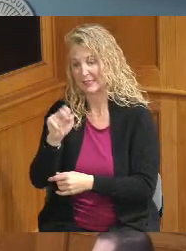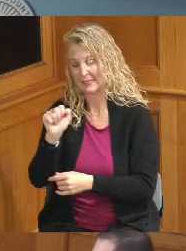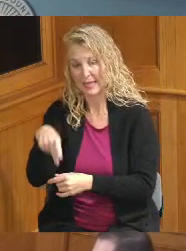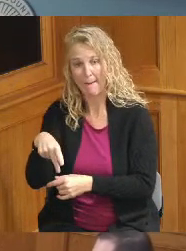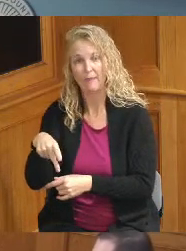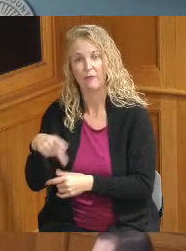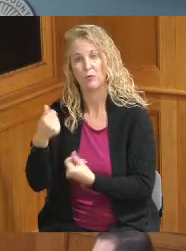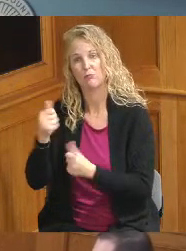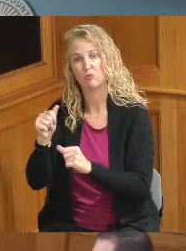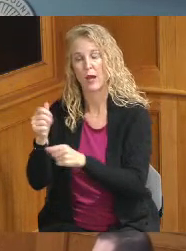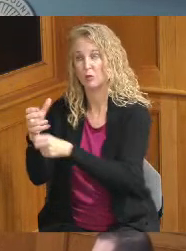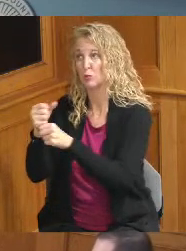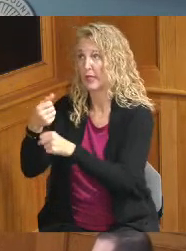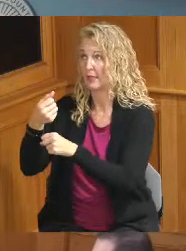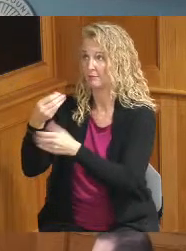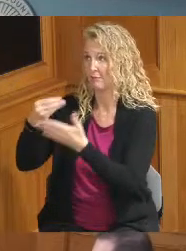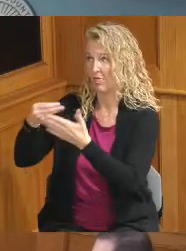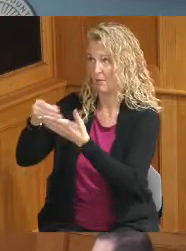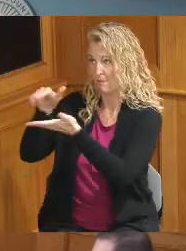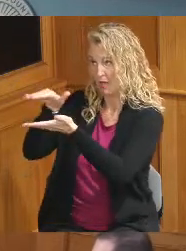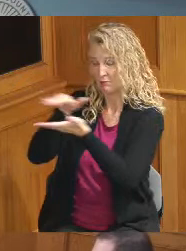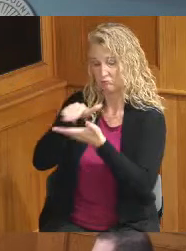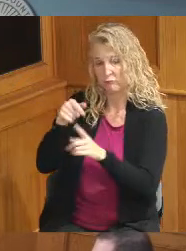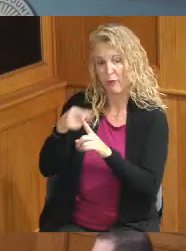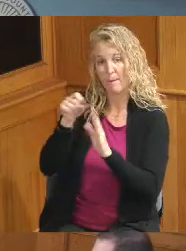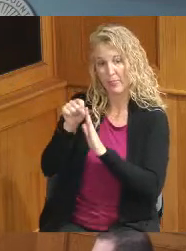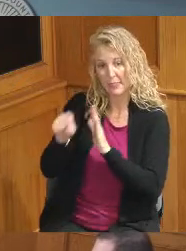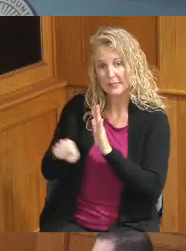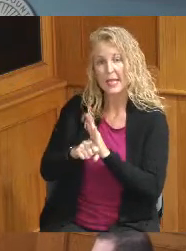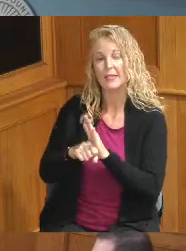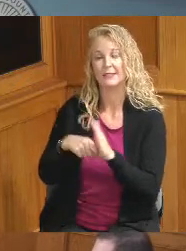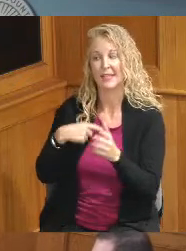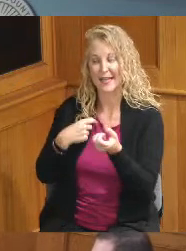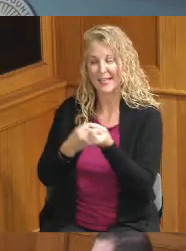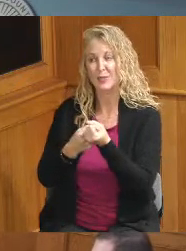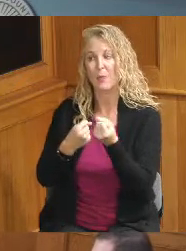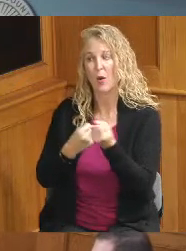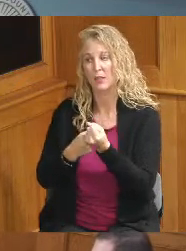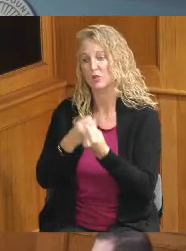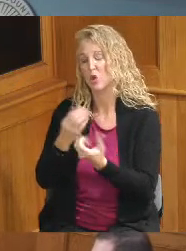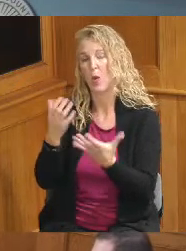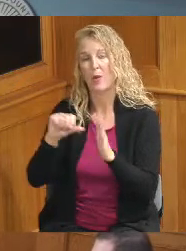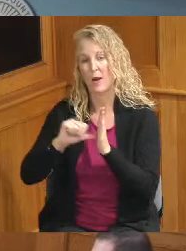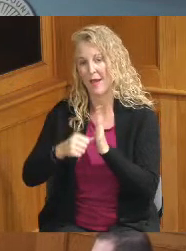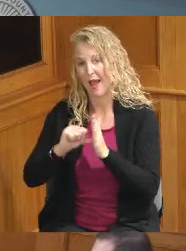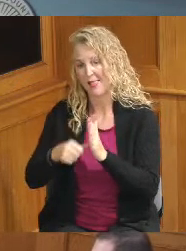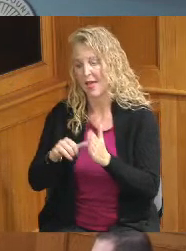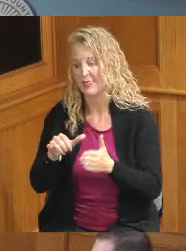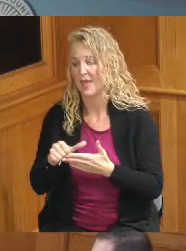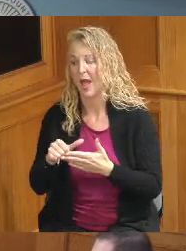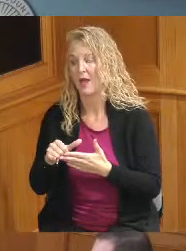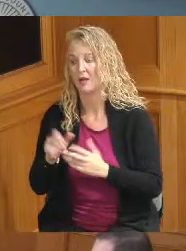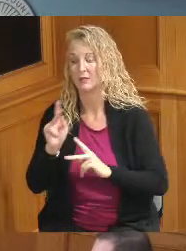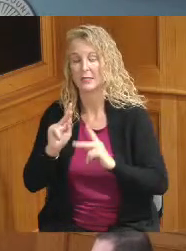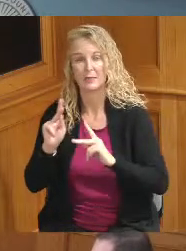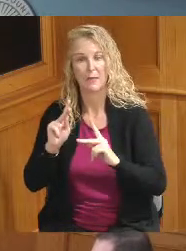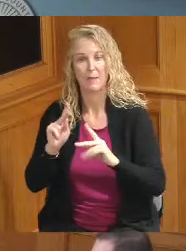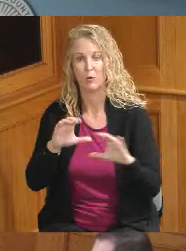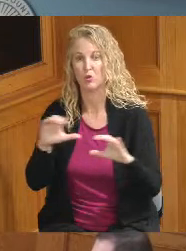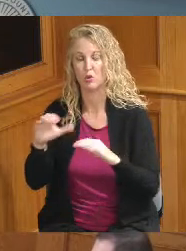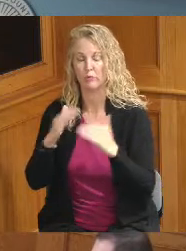this grant and certainly support it, but I just wanted to highlight that because, you know, people go